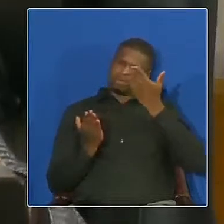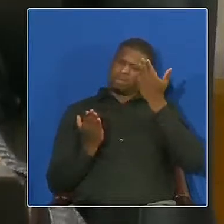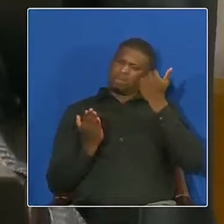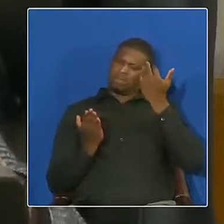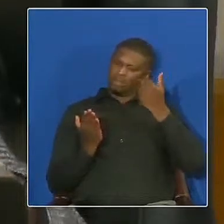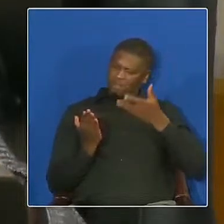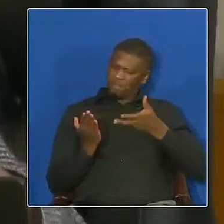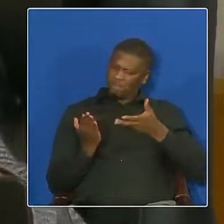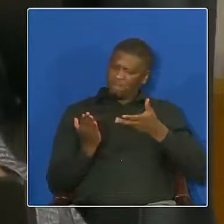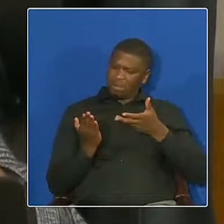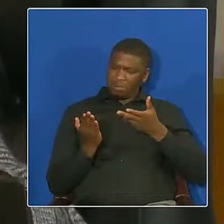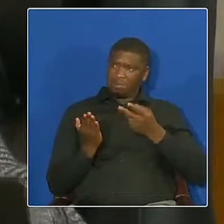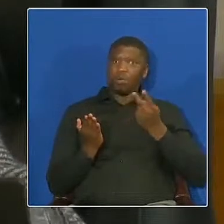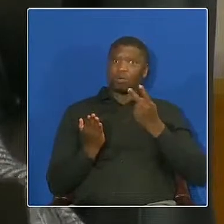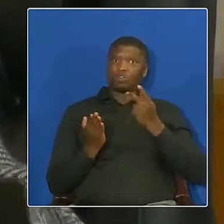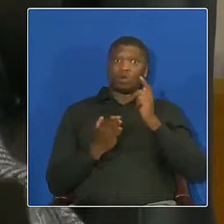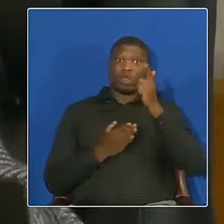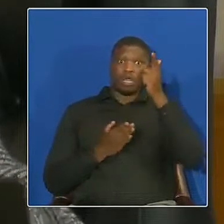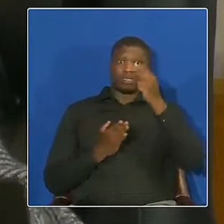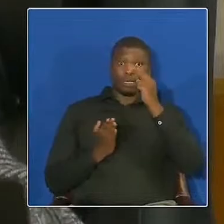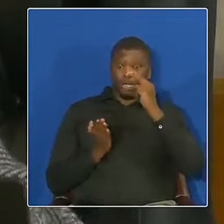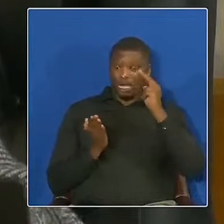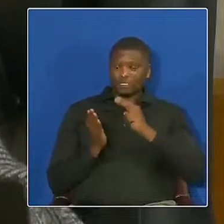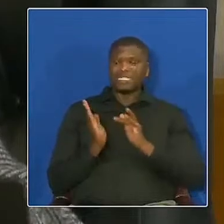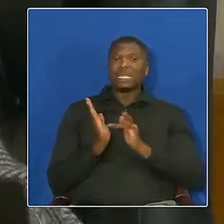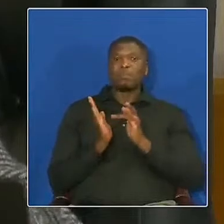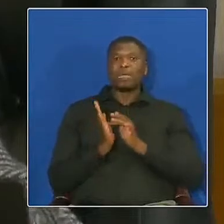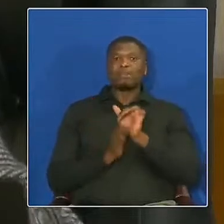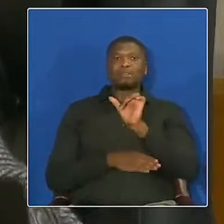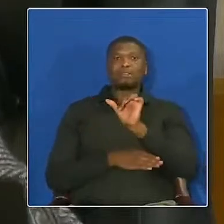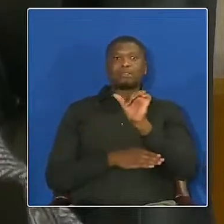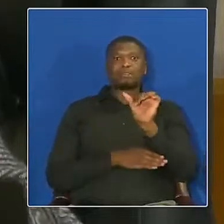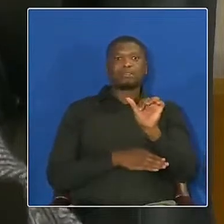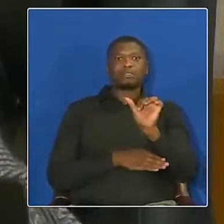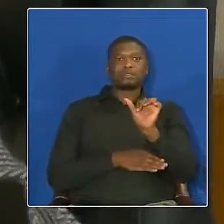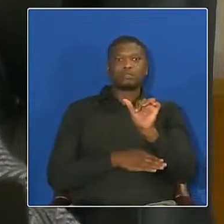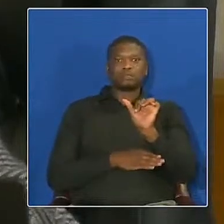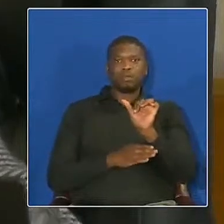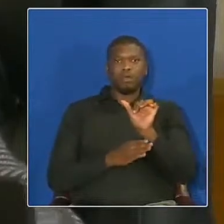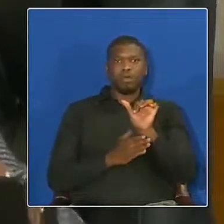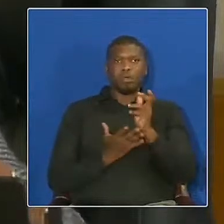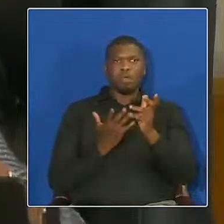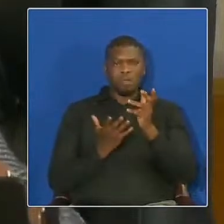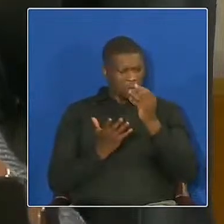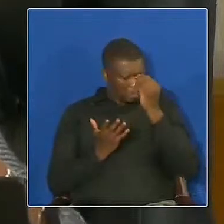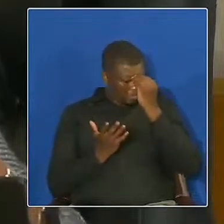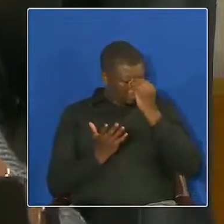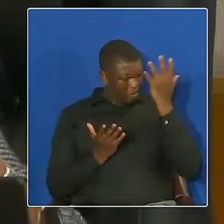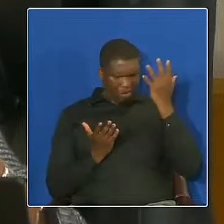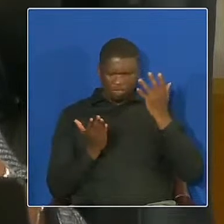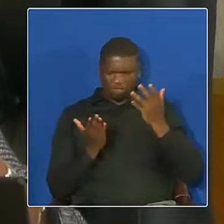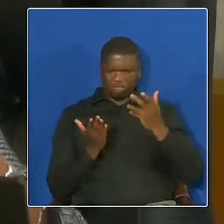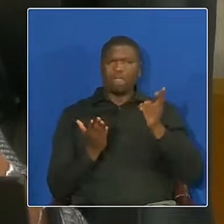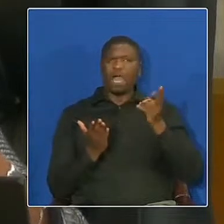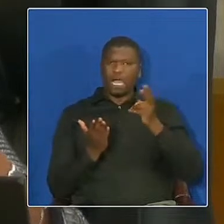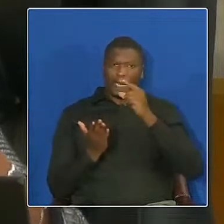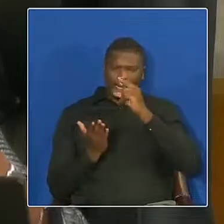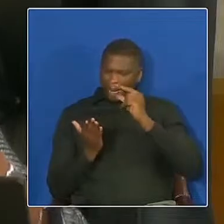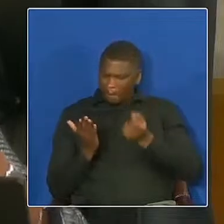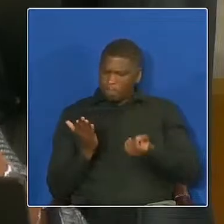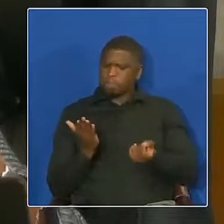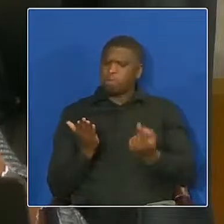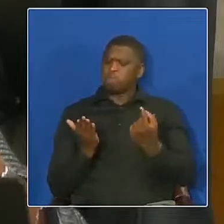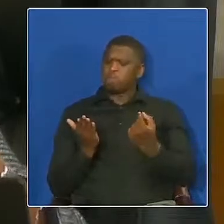even later on, I mean, I see it for the first time at page 66, unless I've forgotten an earlier page, and then later on in one